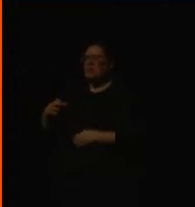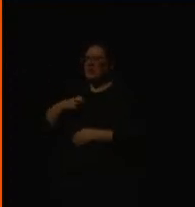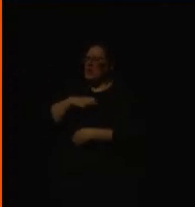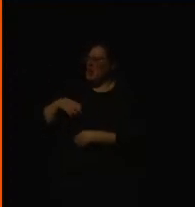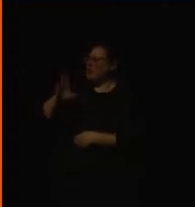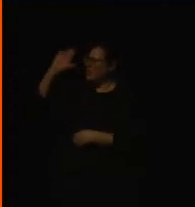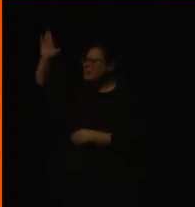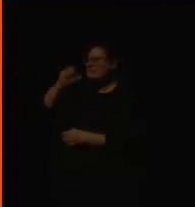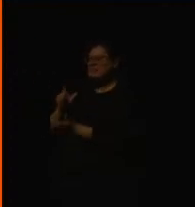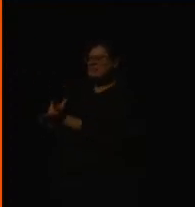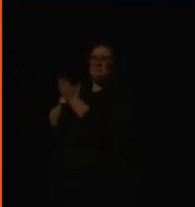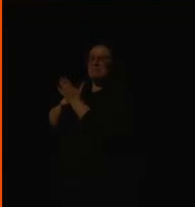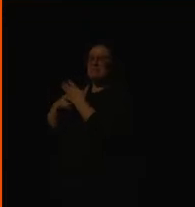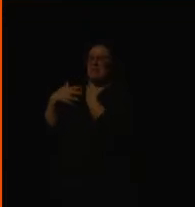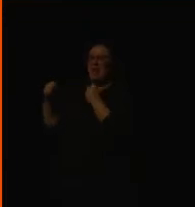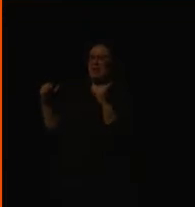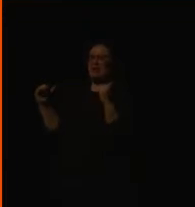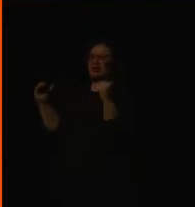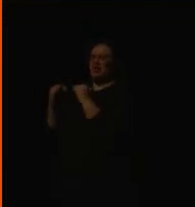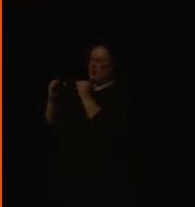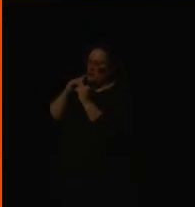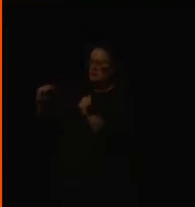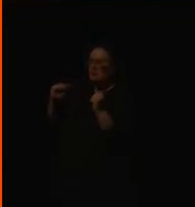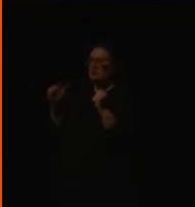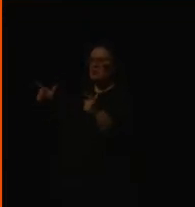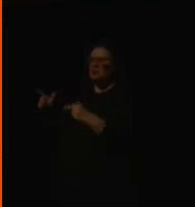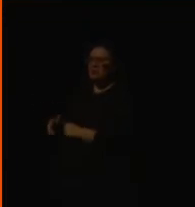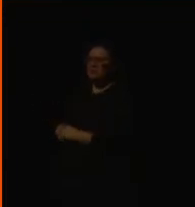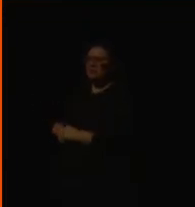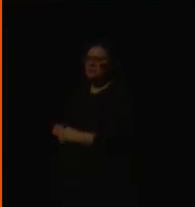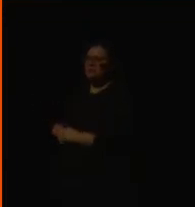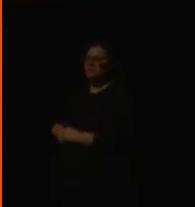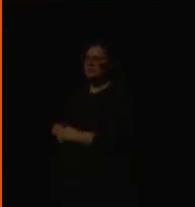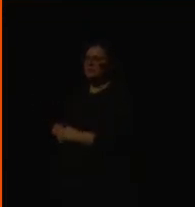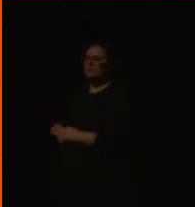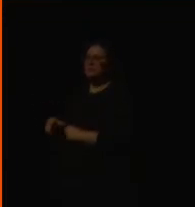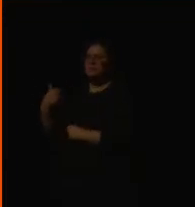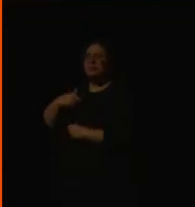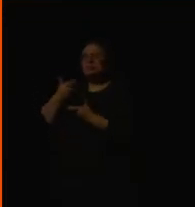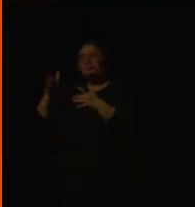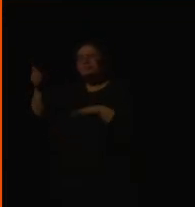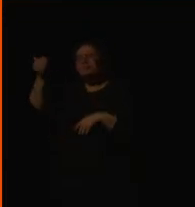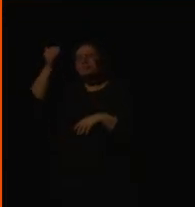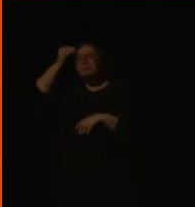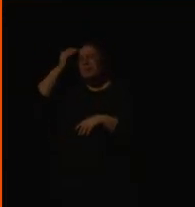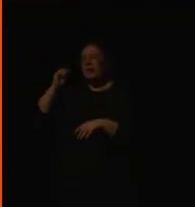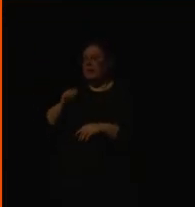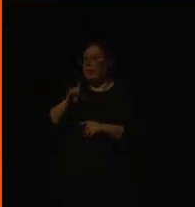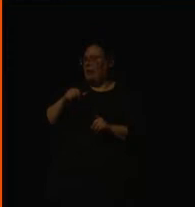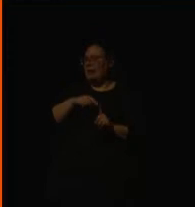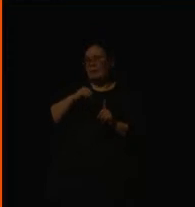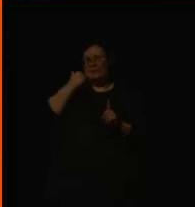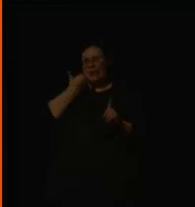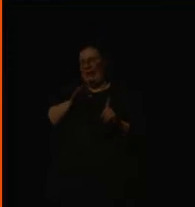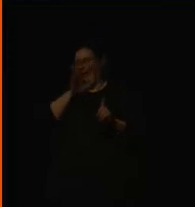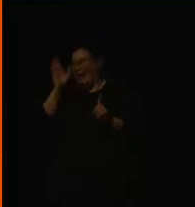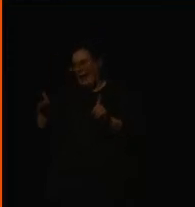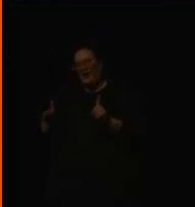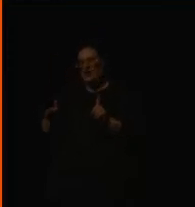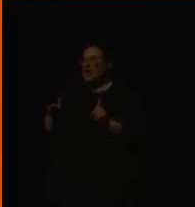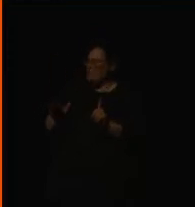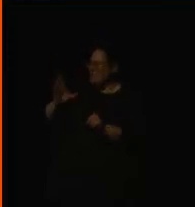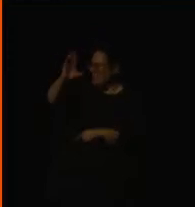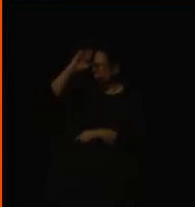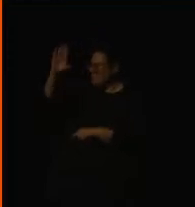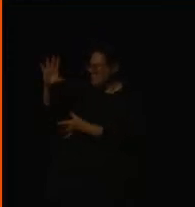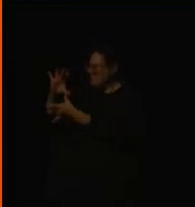insist on health justice for all. And as we all know, Ady was never shy of telling us